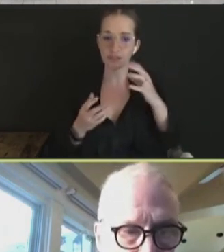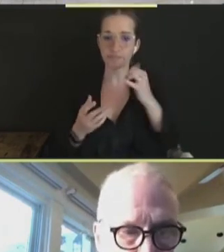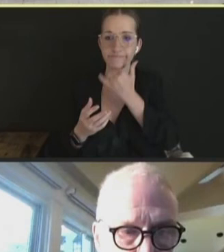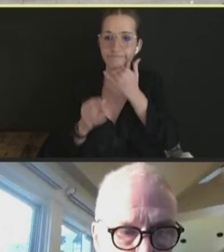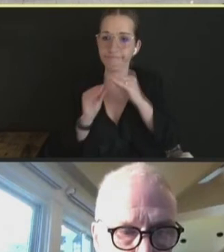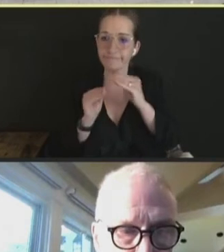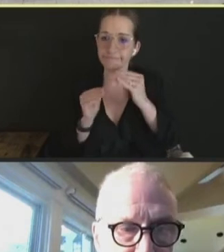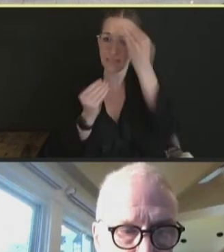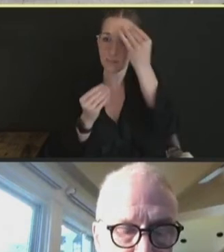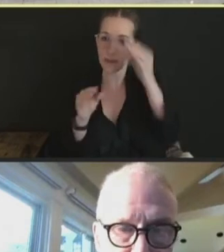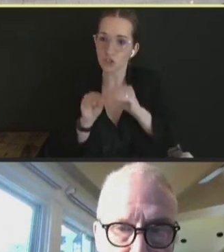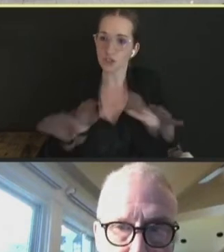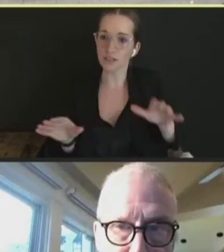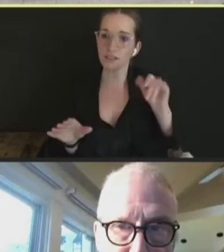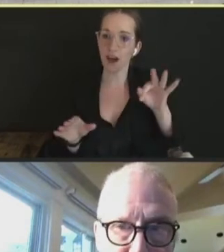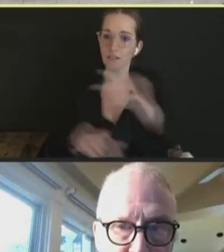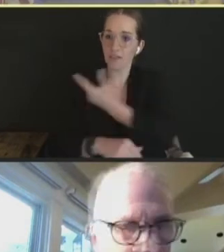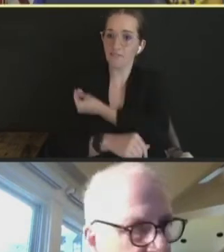I think that's an excellent